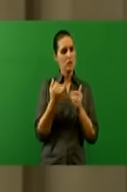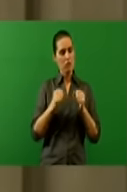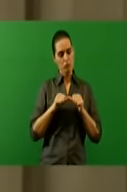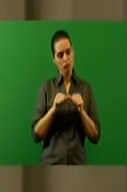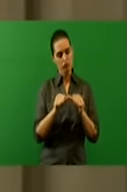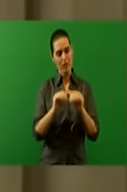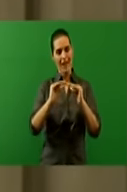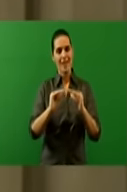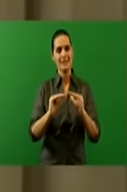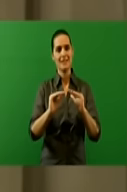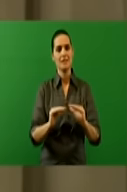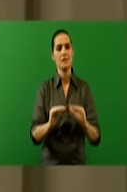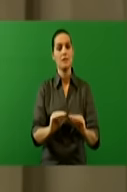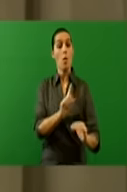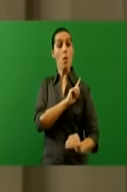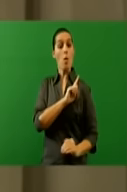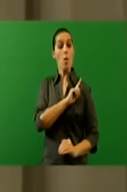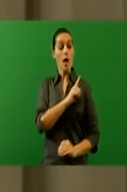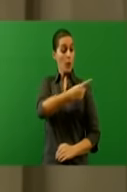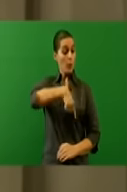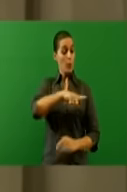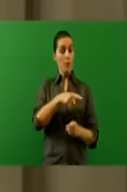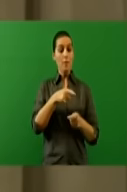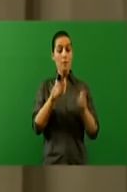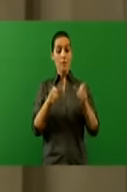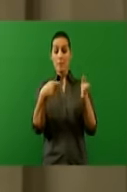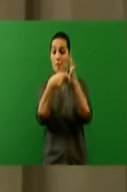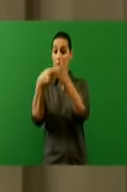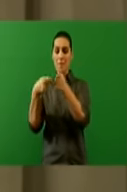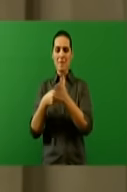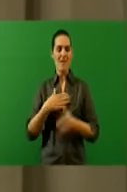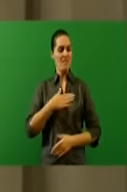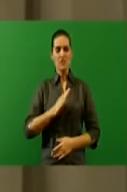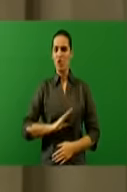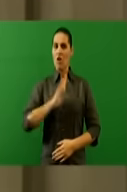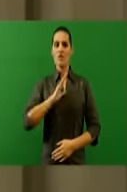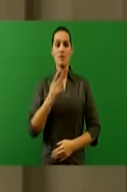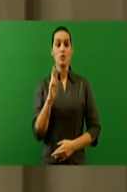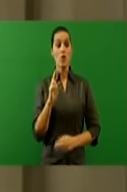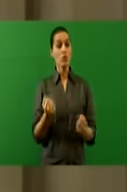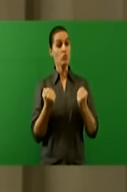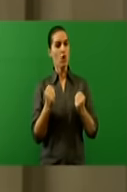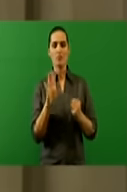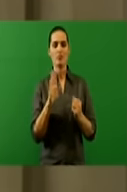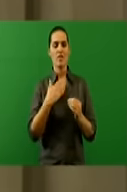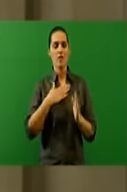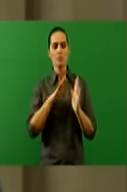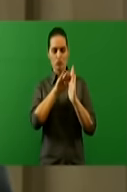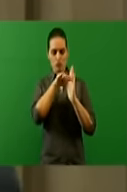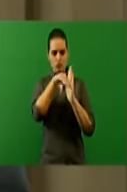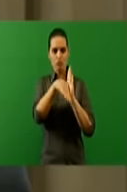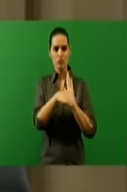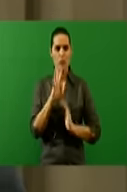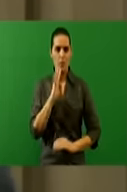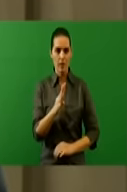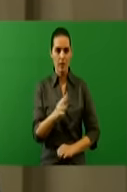consumer confidence, high debt levels, rising costs of debt servicing, and slow employment